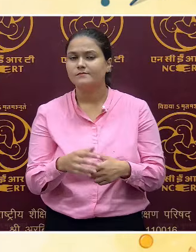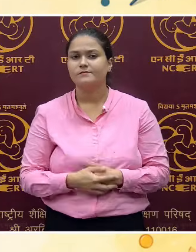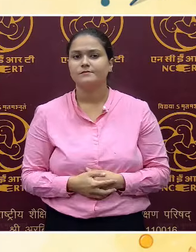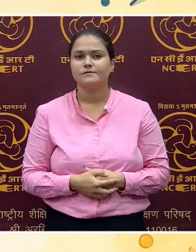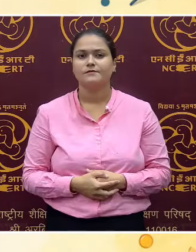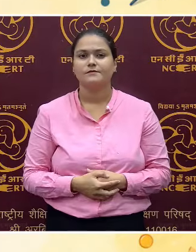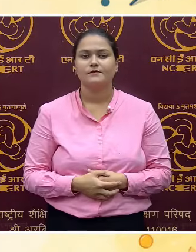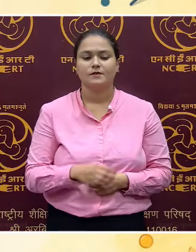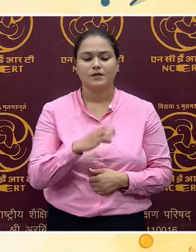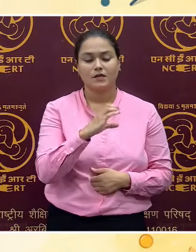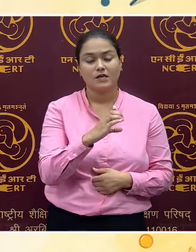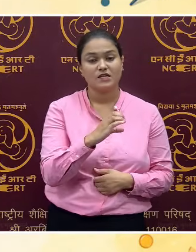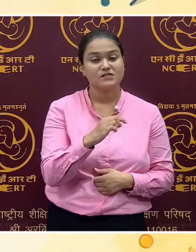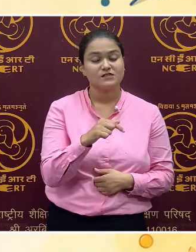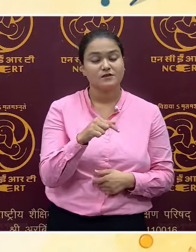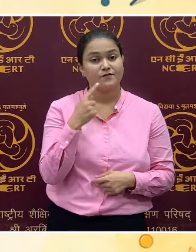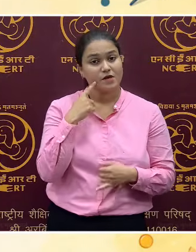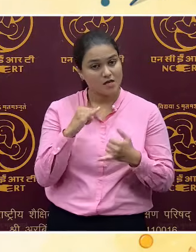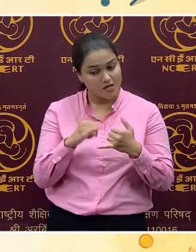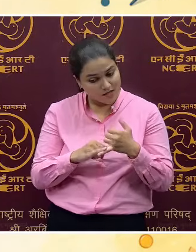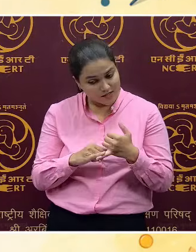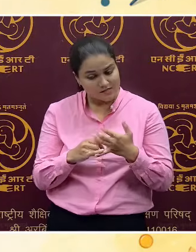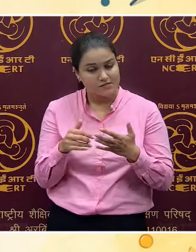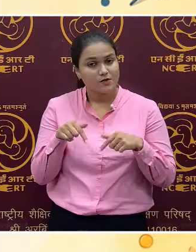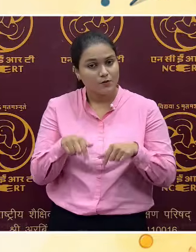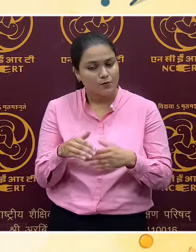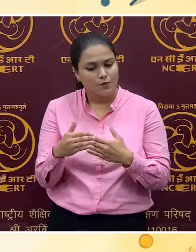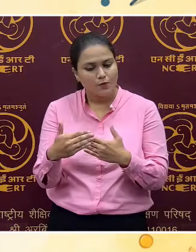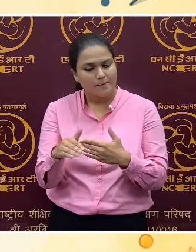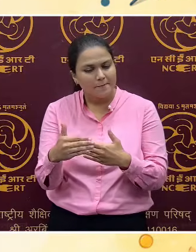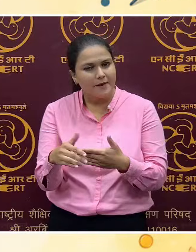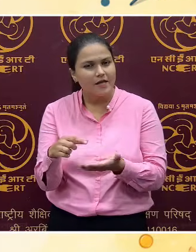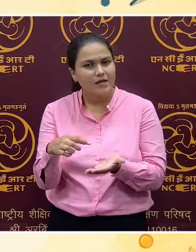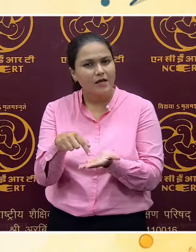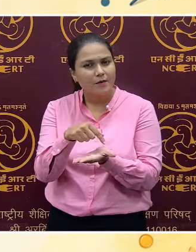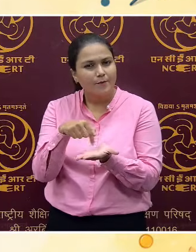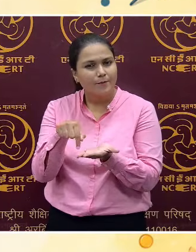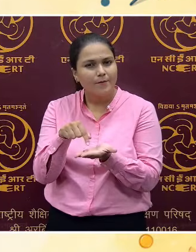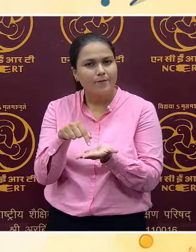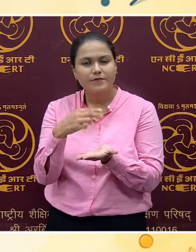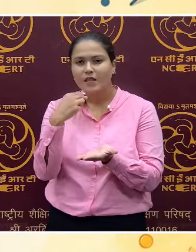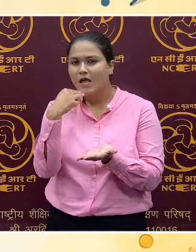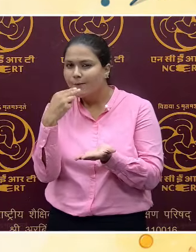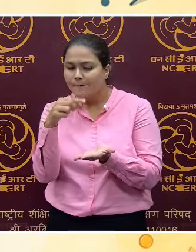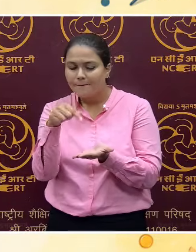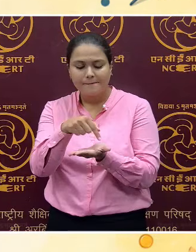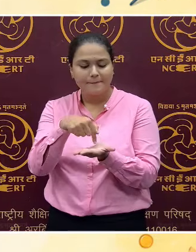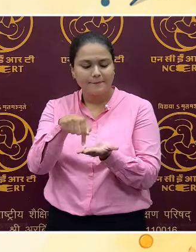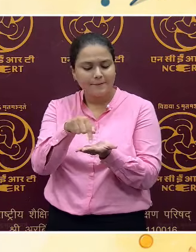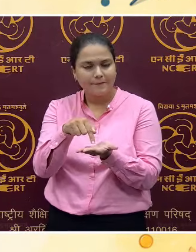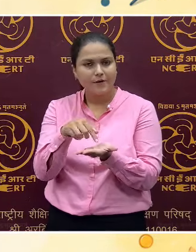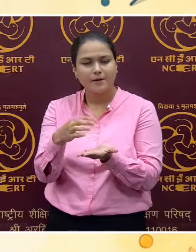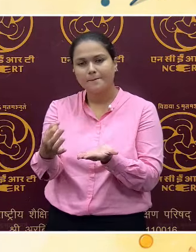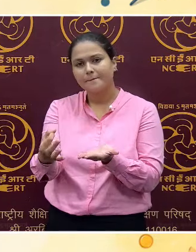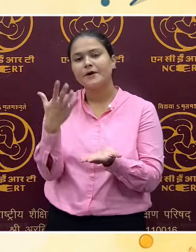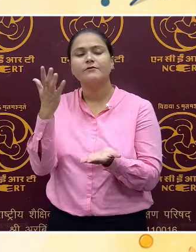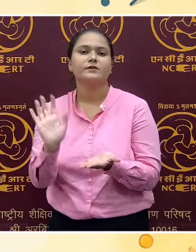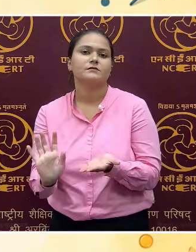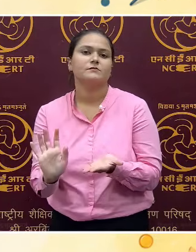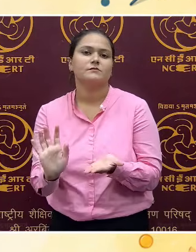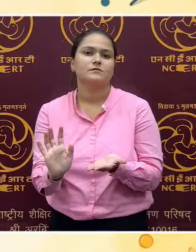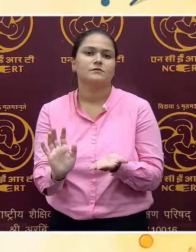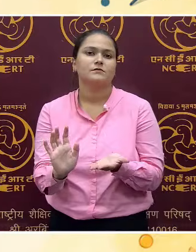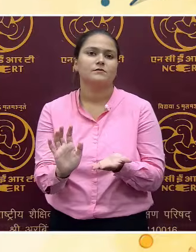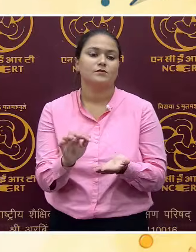Christopher is baking. No, it's perfect tense. So the